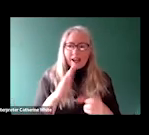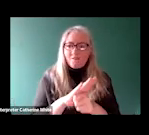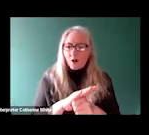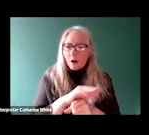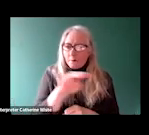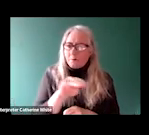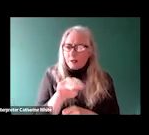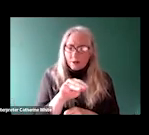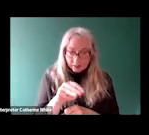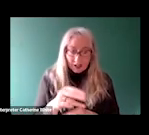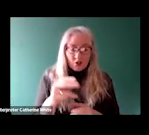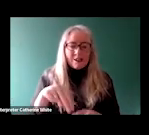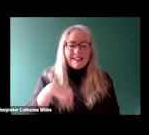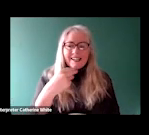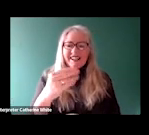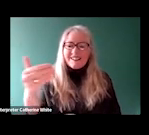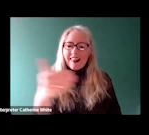population. The next slide, please.